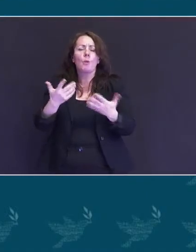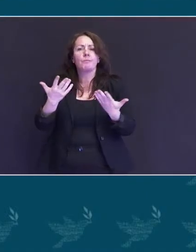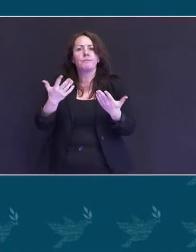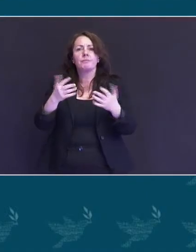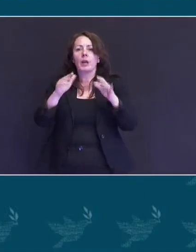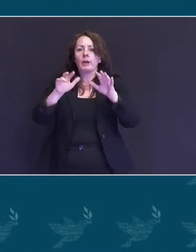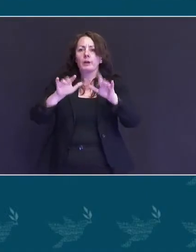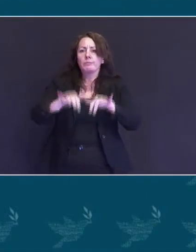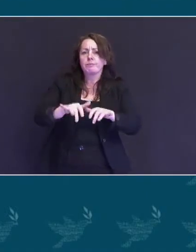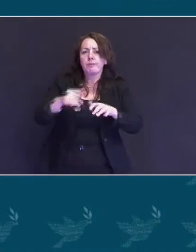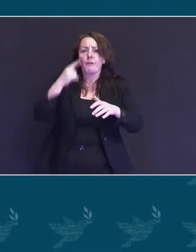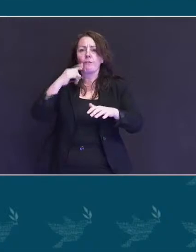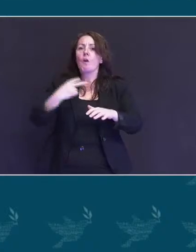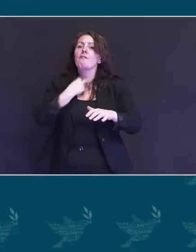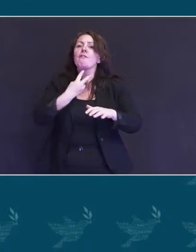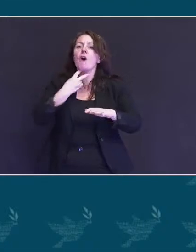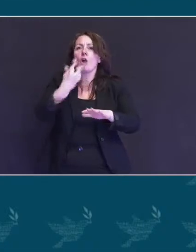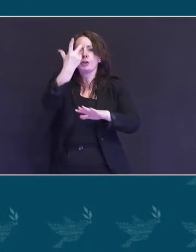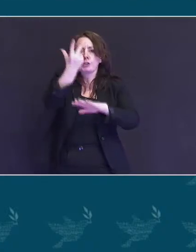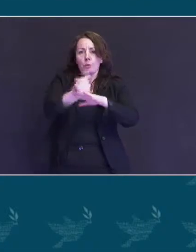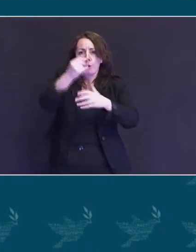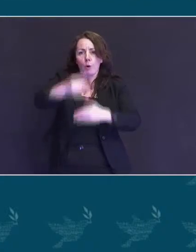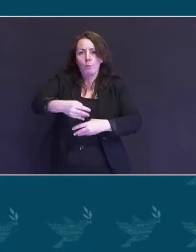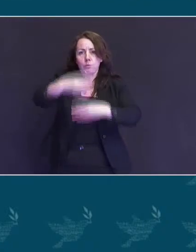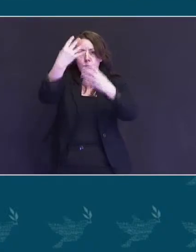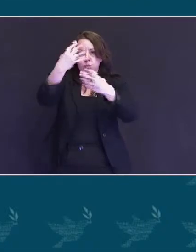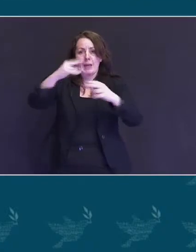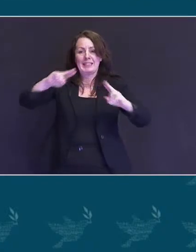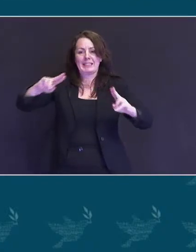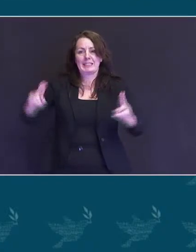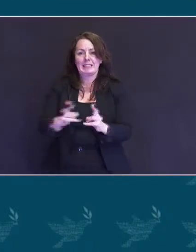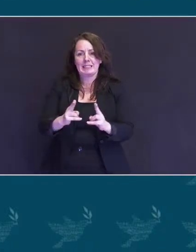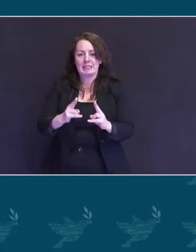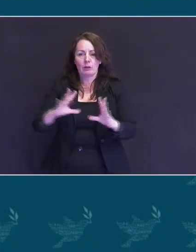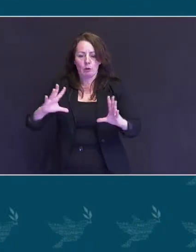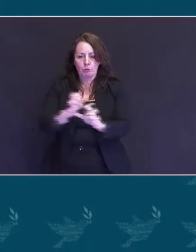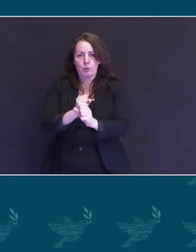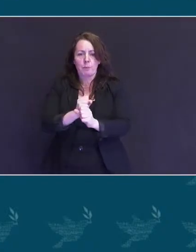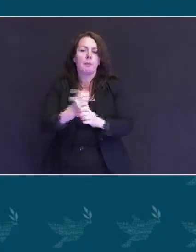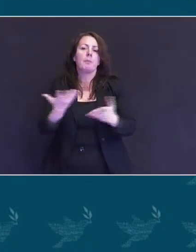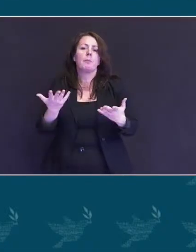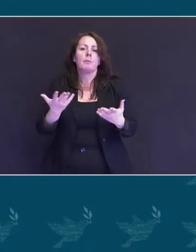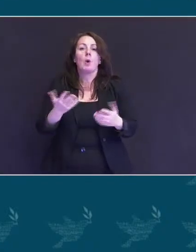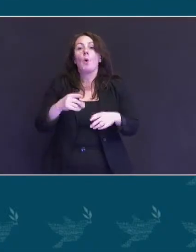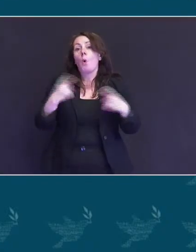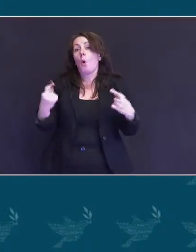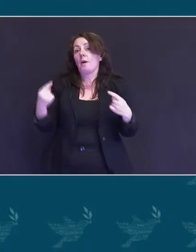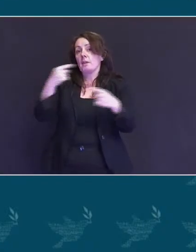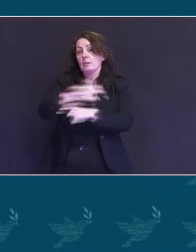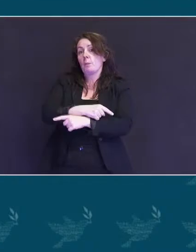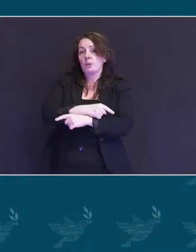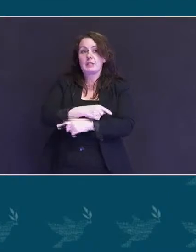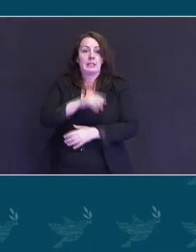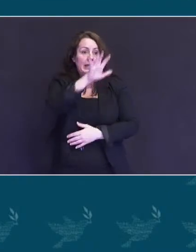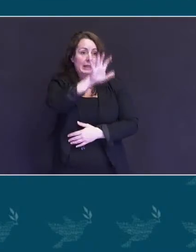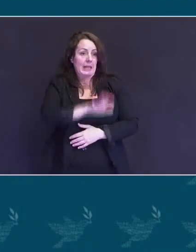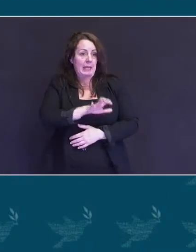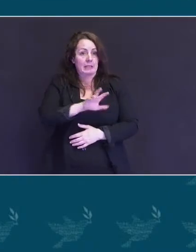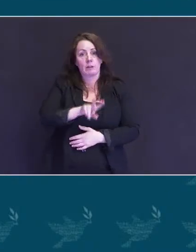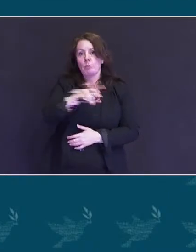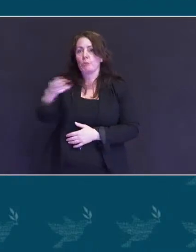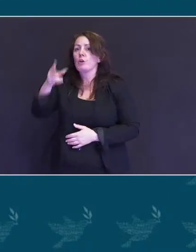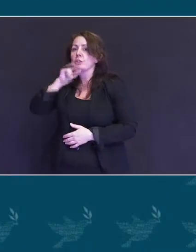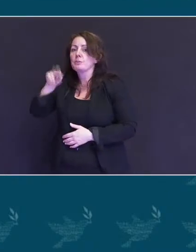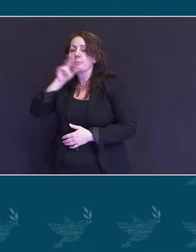speech synthesis. Now, for speech synthesis, we have some applications that can do it, text to word, text